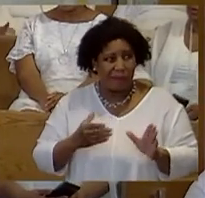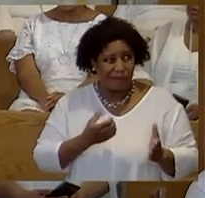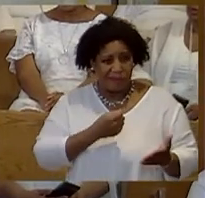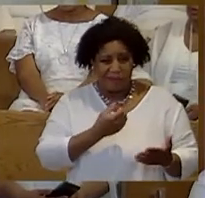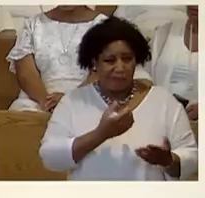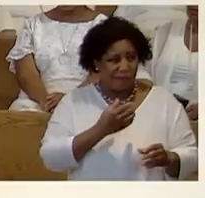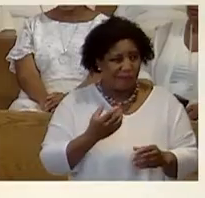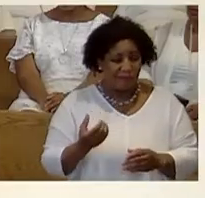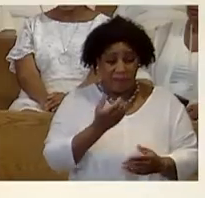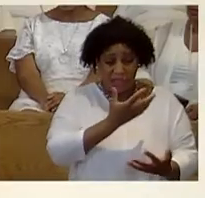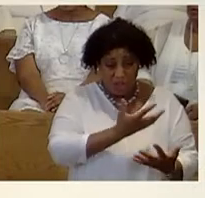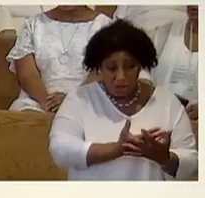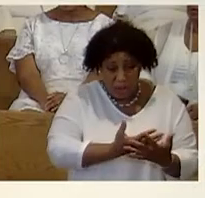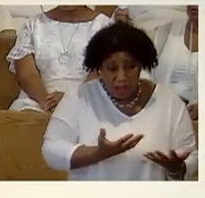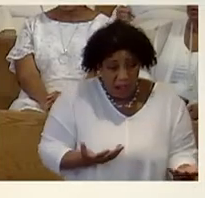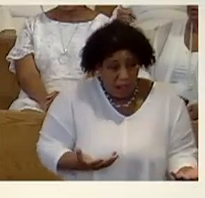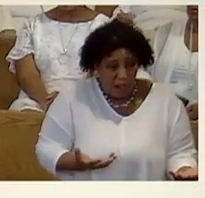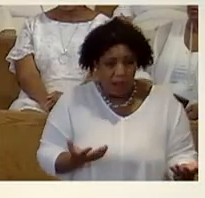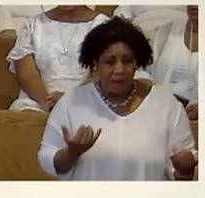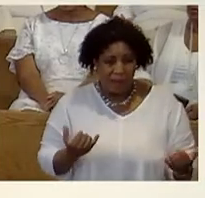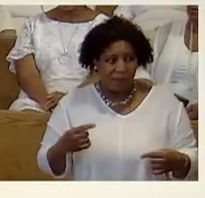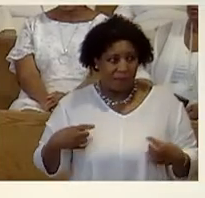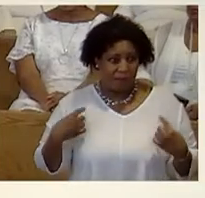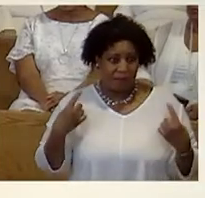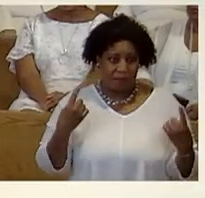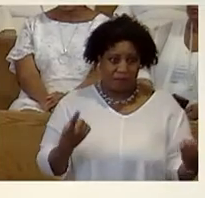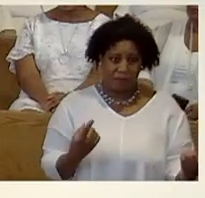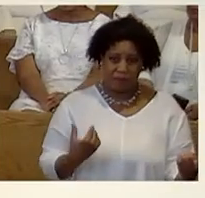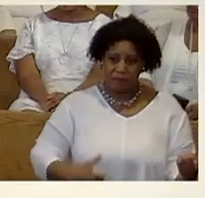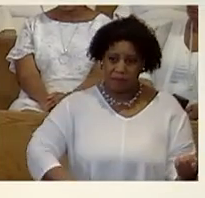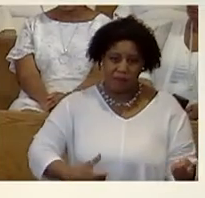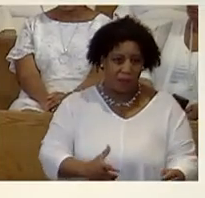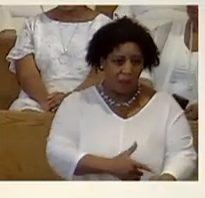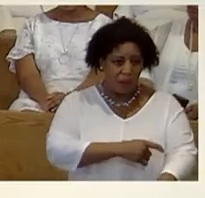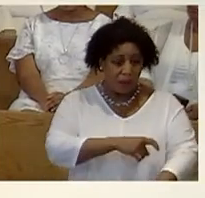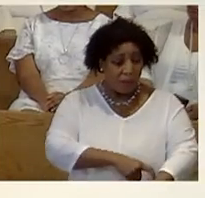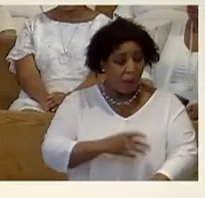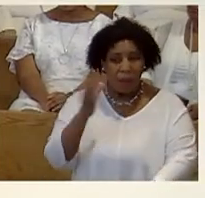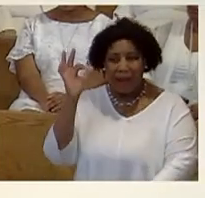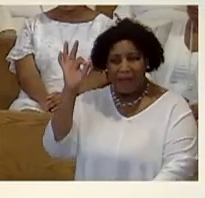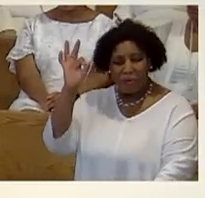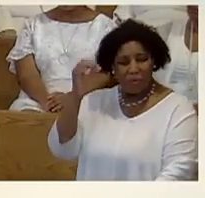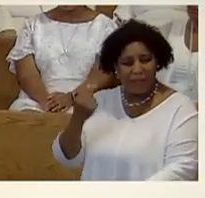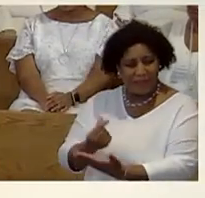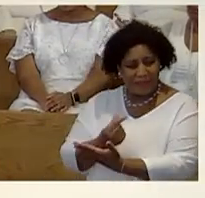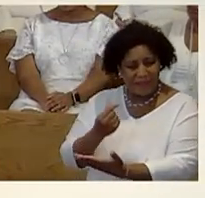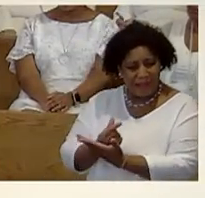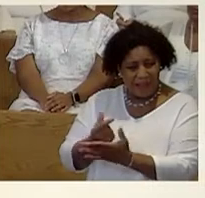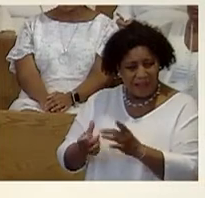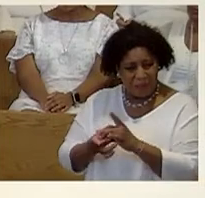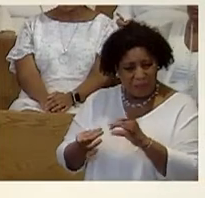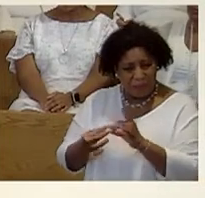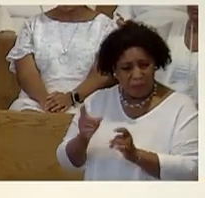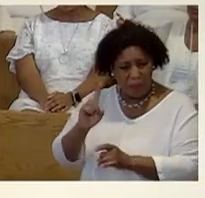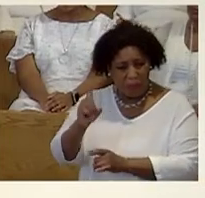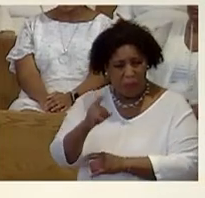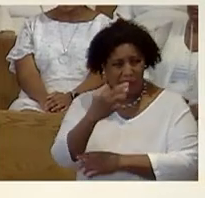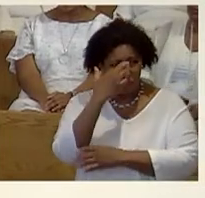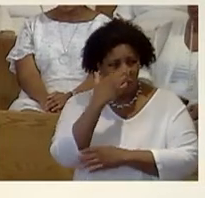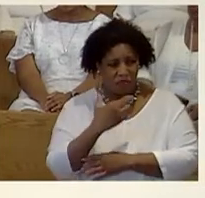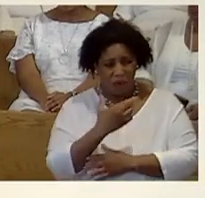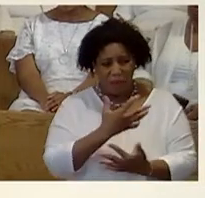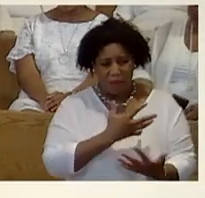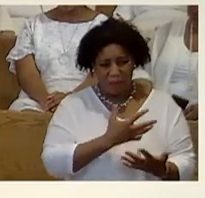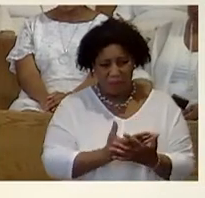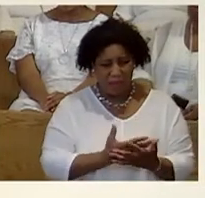incarcerated in jail. He's now been there for quite some time for preaching the gospel message. He's located in a Roman prison.